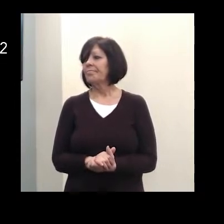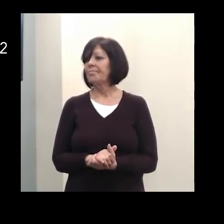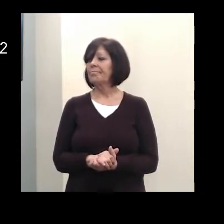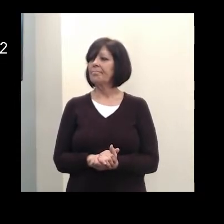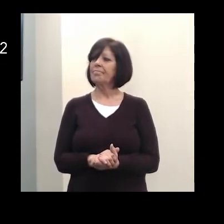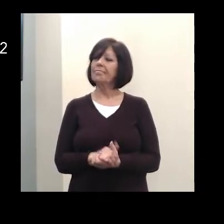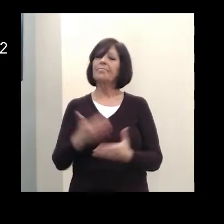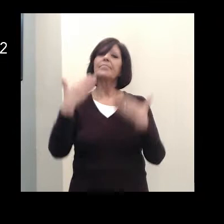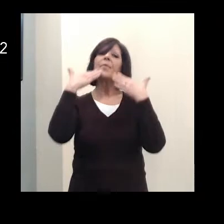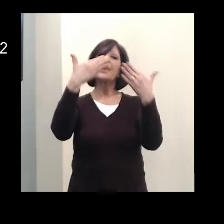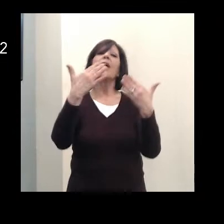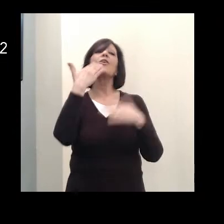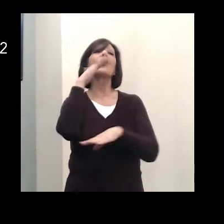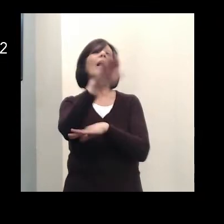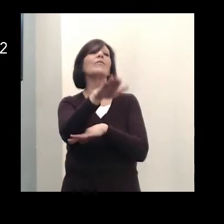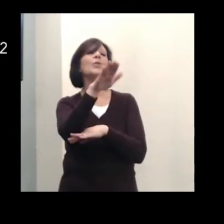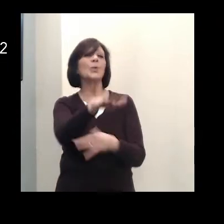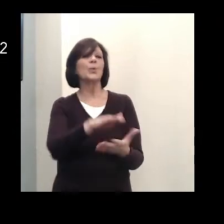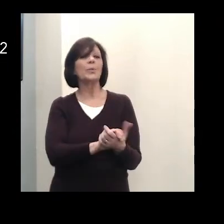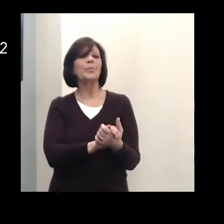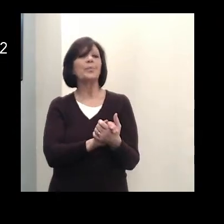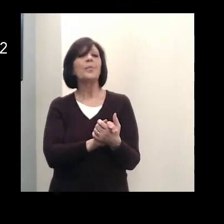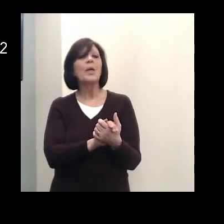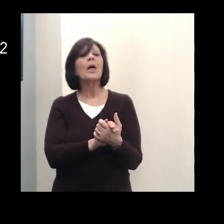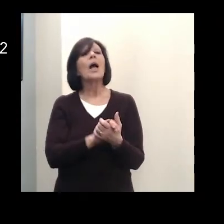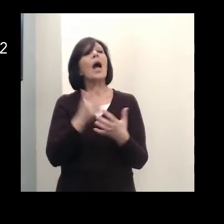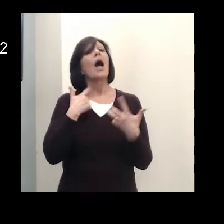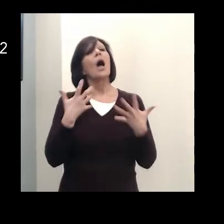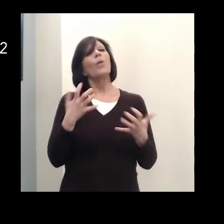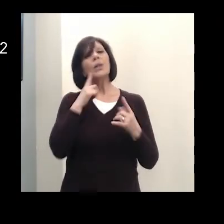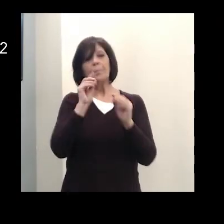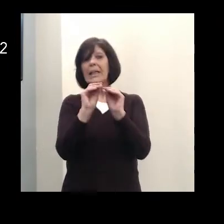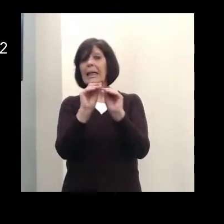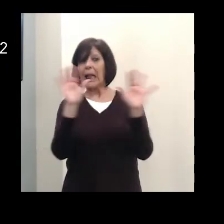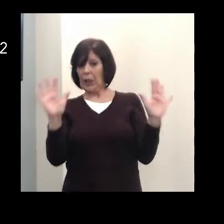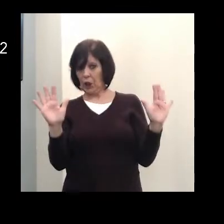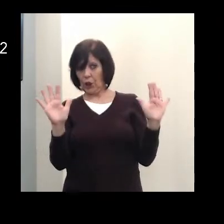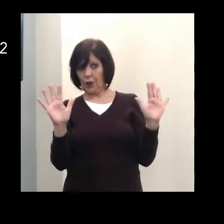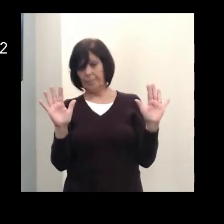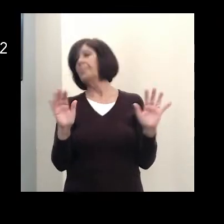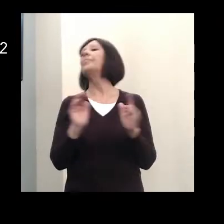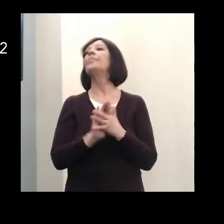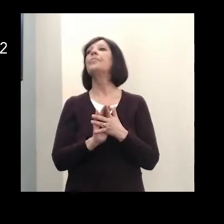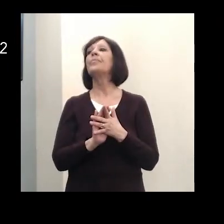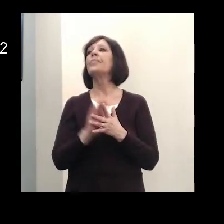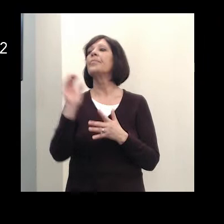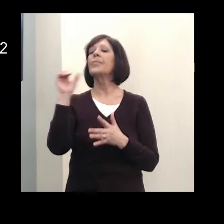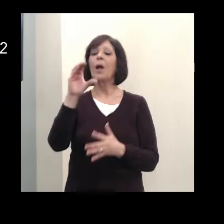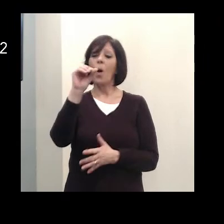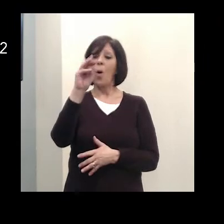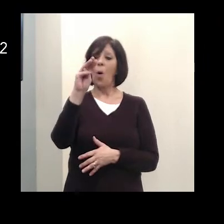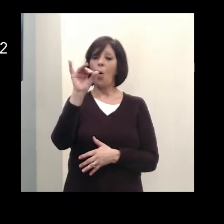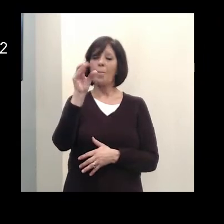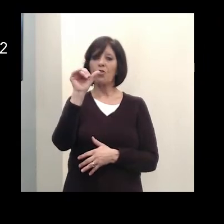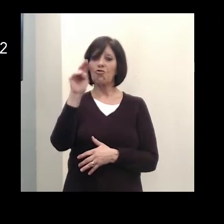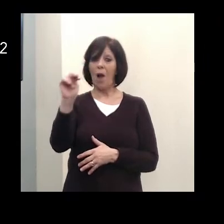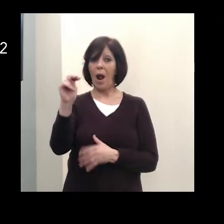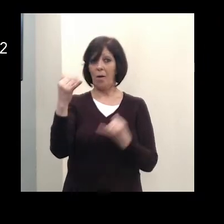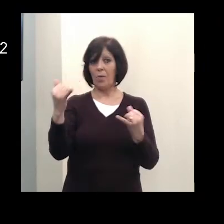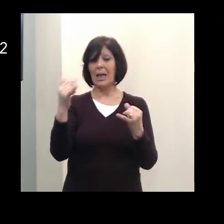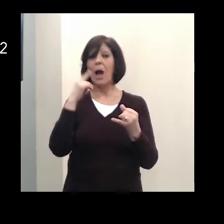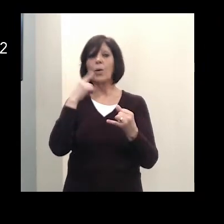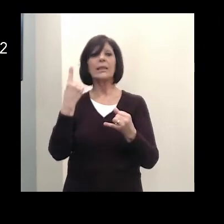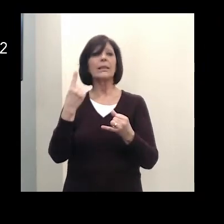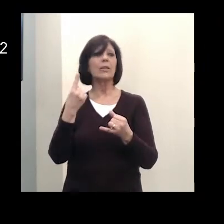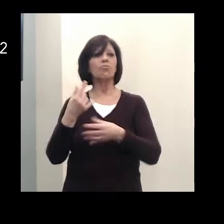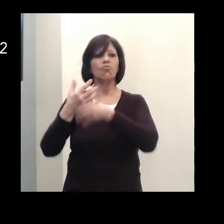Thank you. Good afternoon. So I just want to be clear that, given that Omicron is the dominant COVID-19